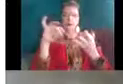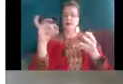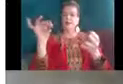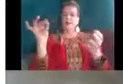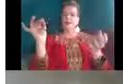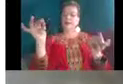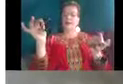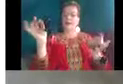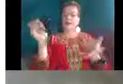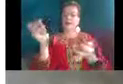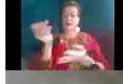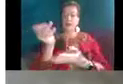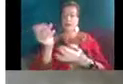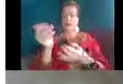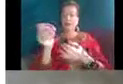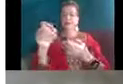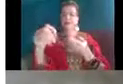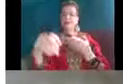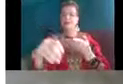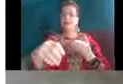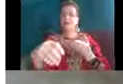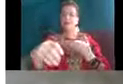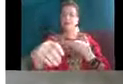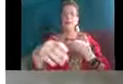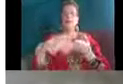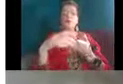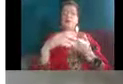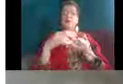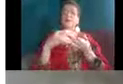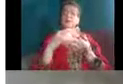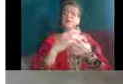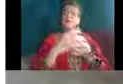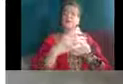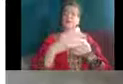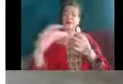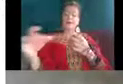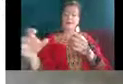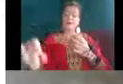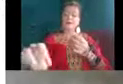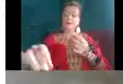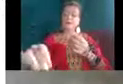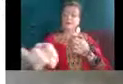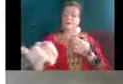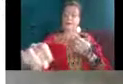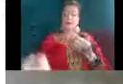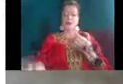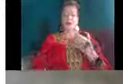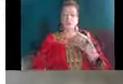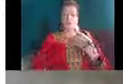and they can be used to activate computers or they can also be used to activate a lifeline